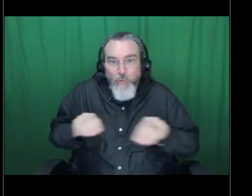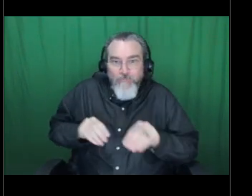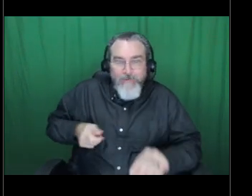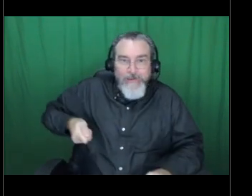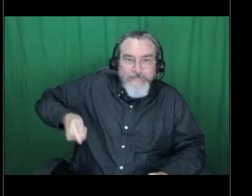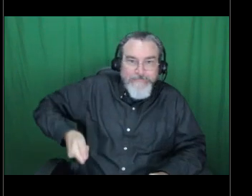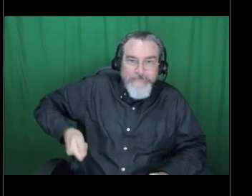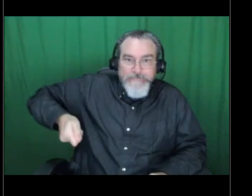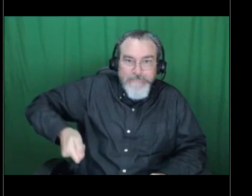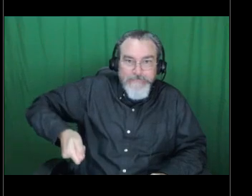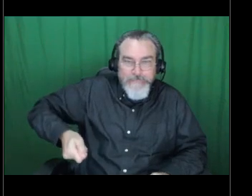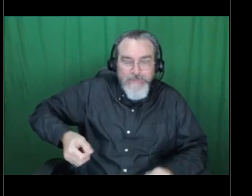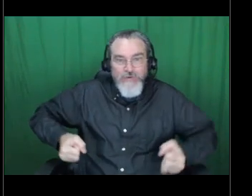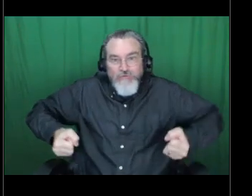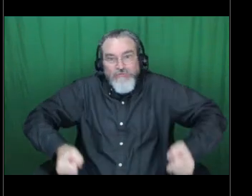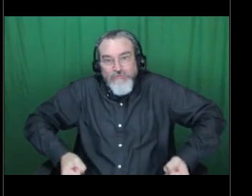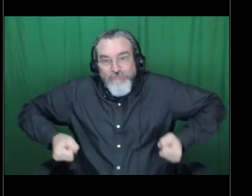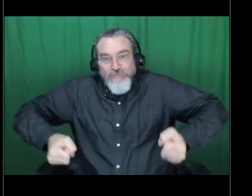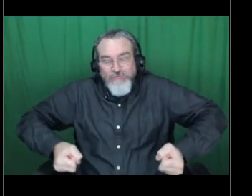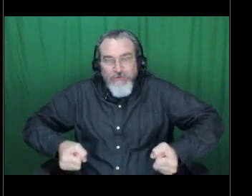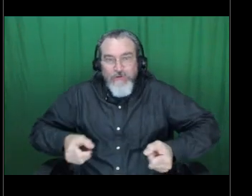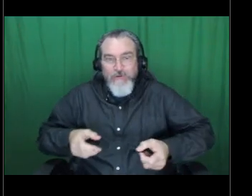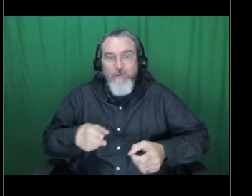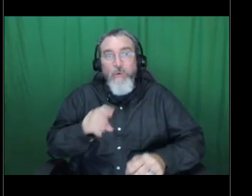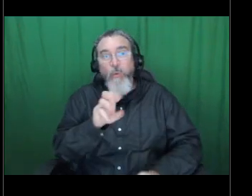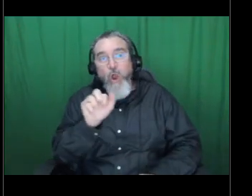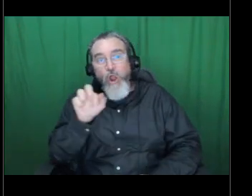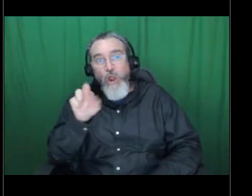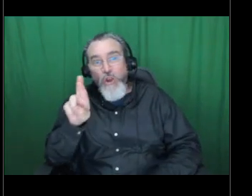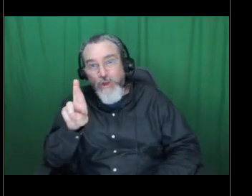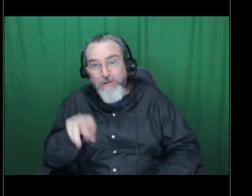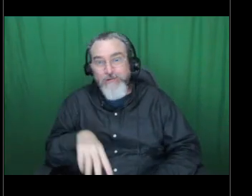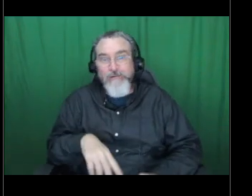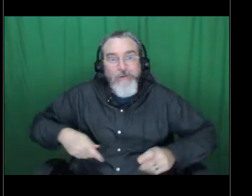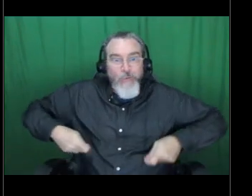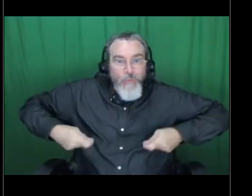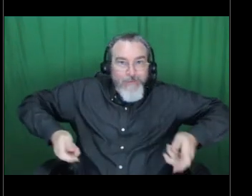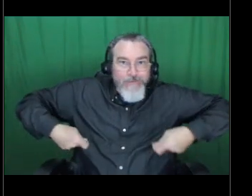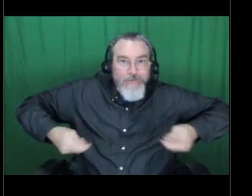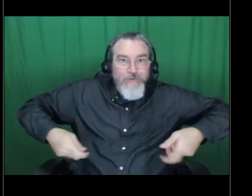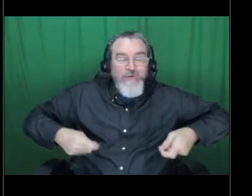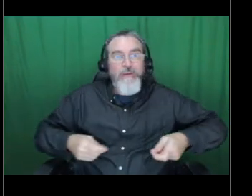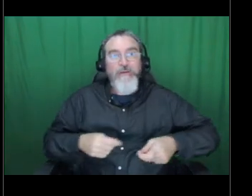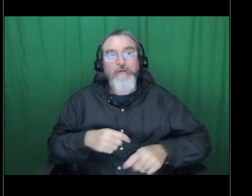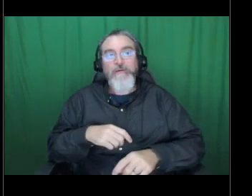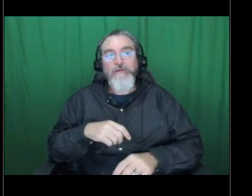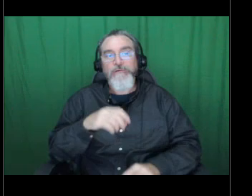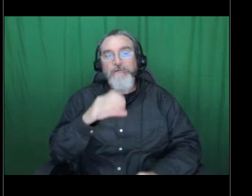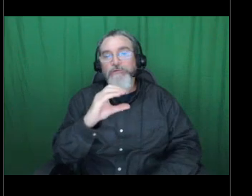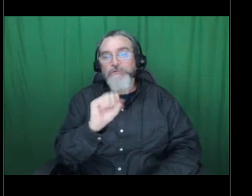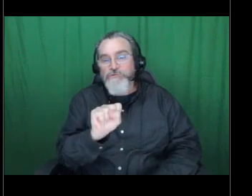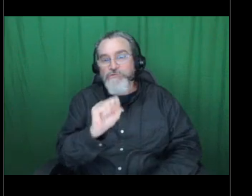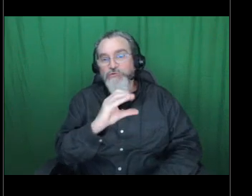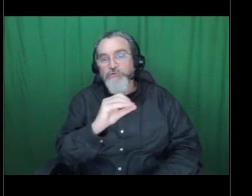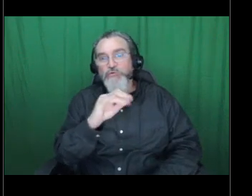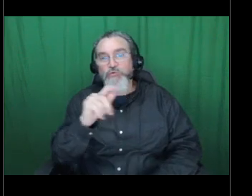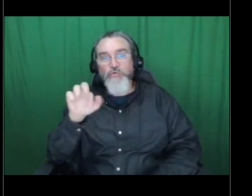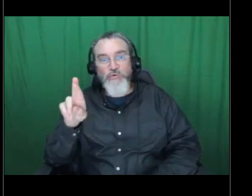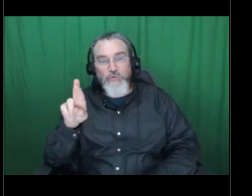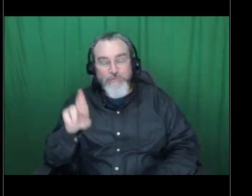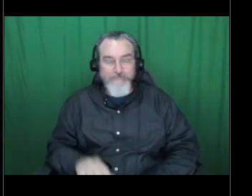canes, crutches, walkers, wheelchairs, and scooters.